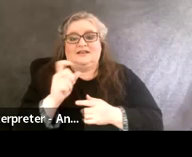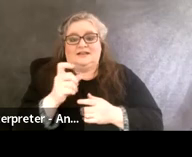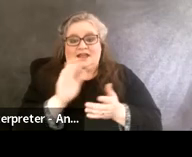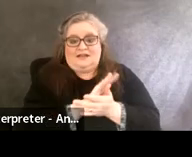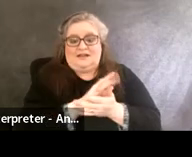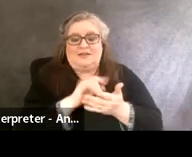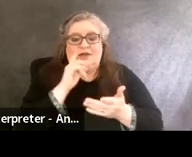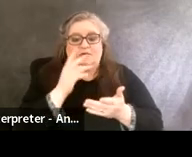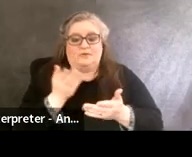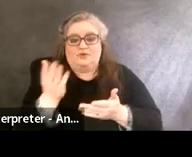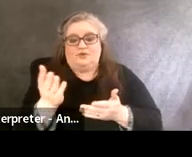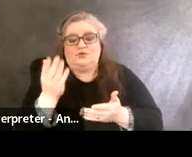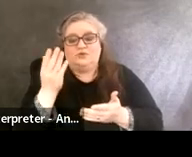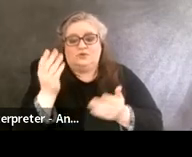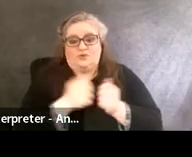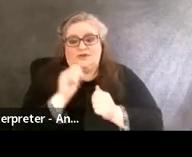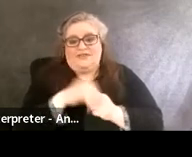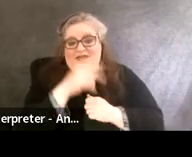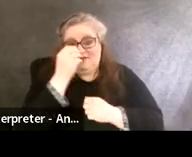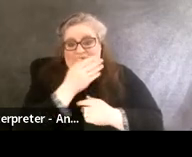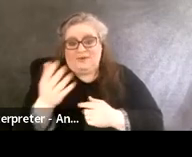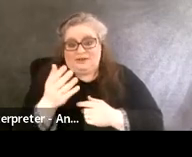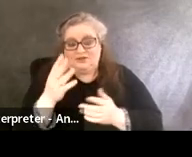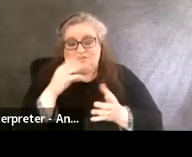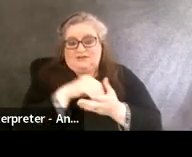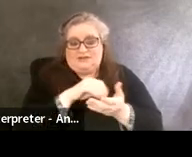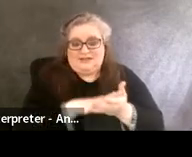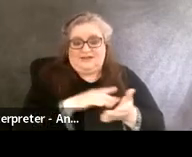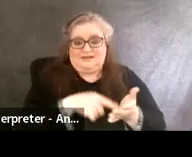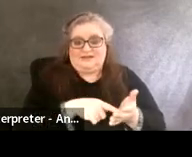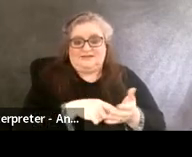be produced with that information in it.